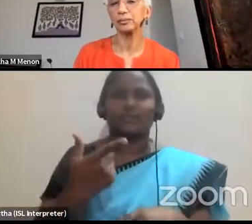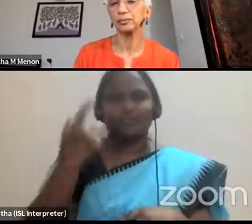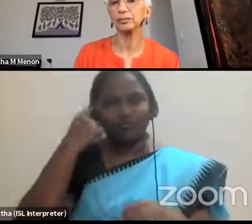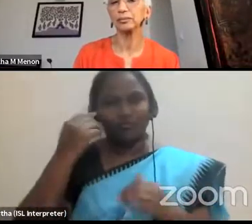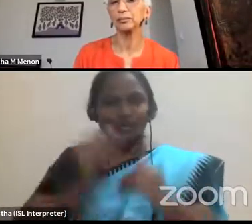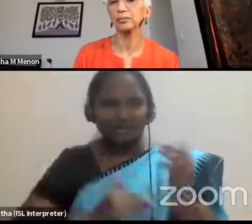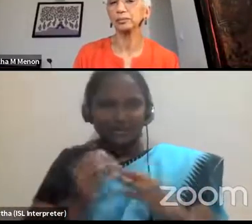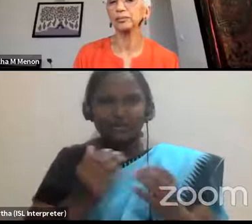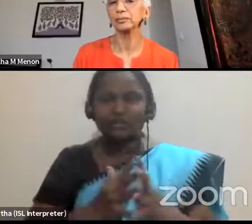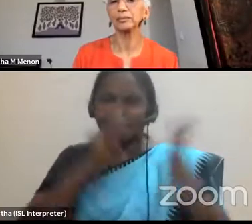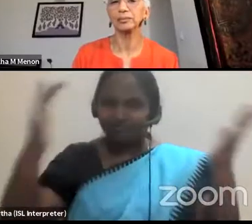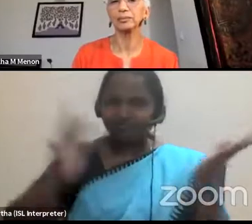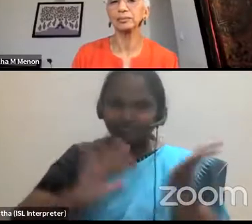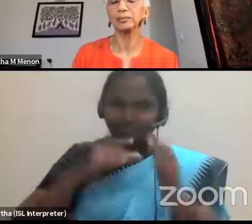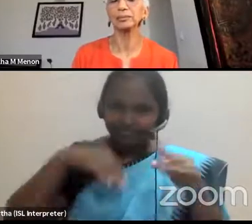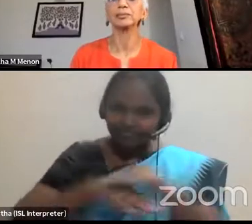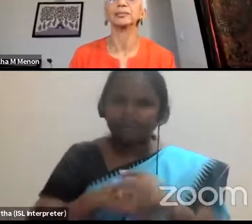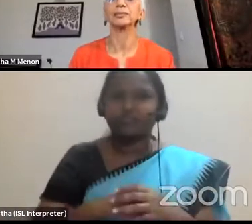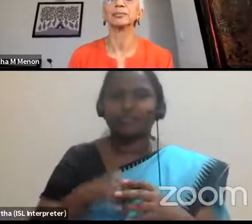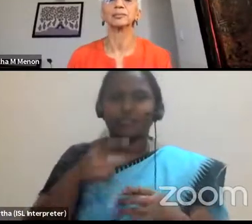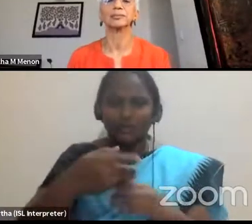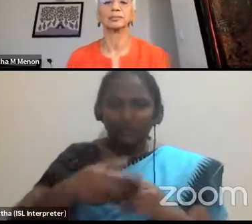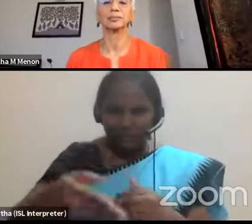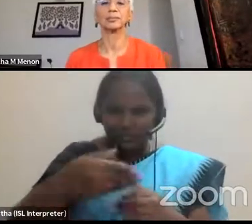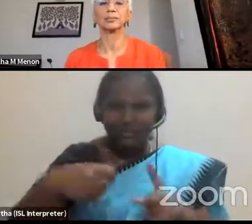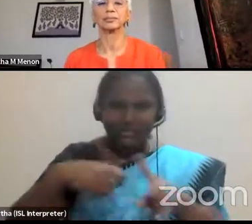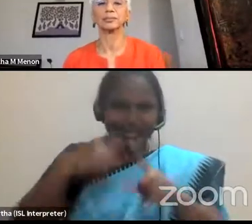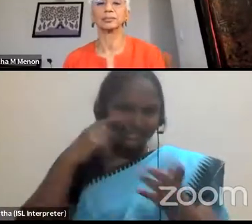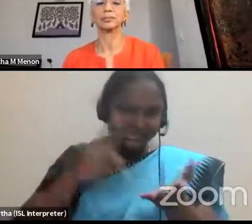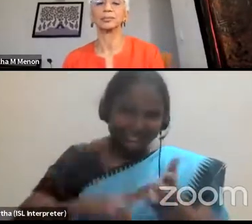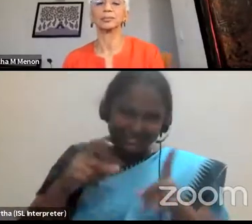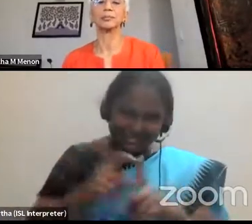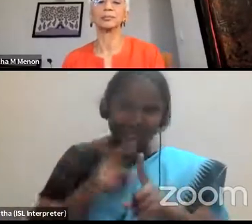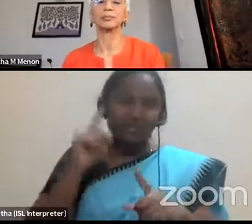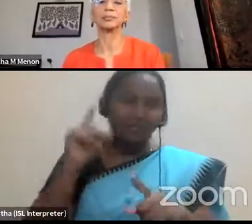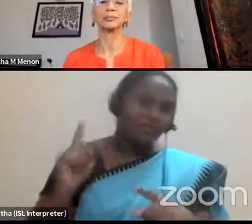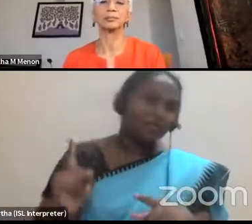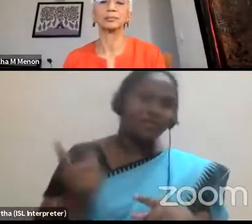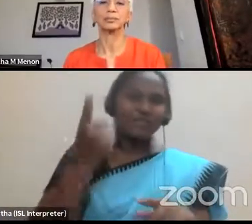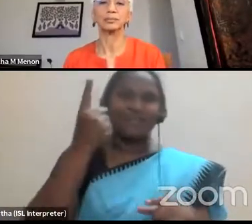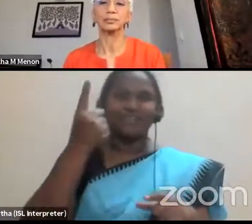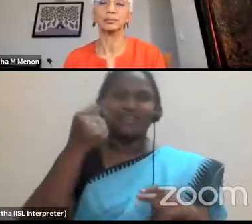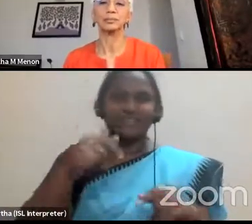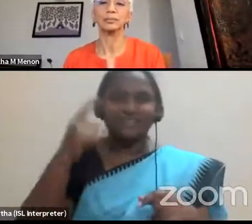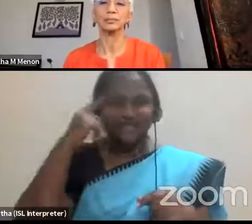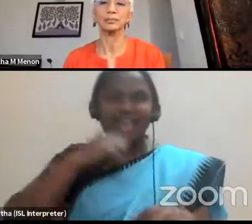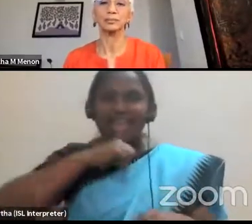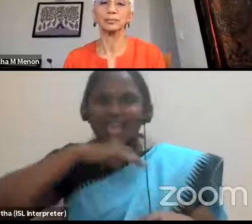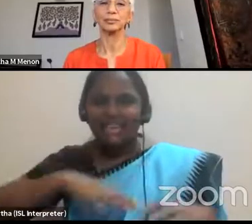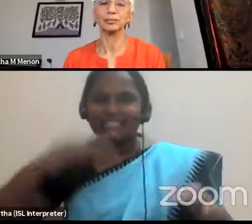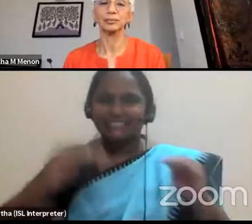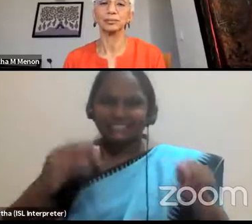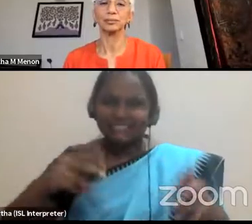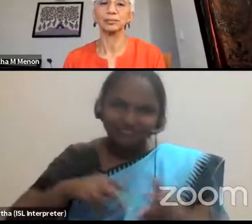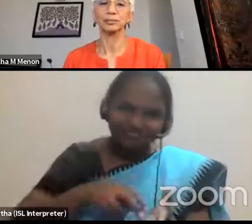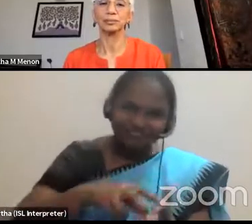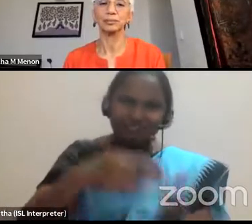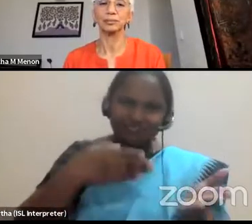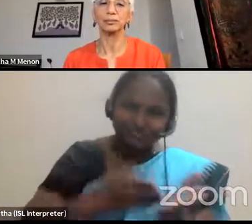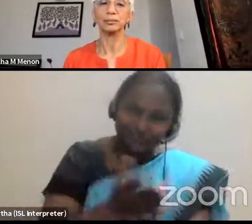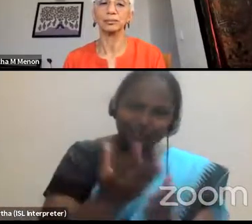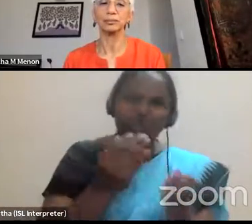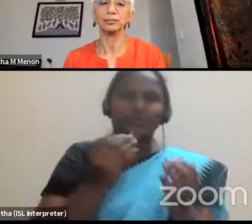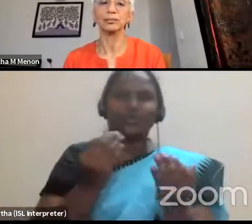much technology into it. You're going to be kind of, first adopters are going to be these young kids who are going to walk through